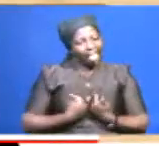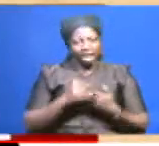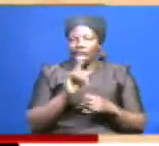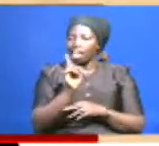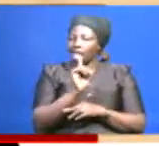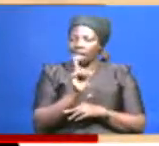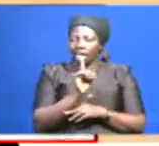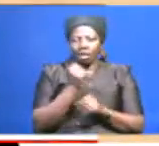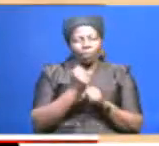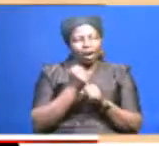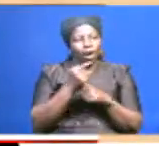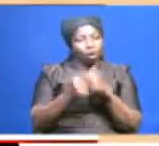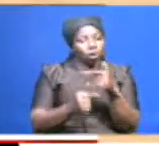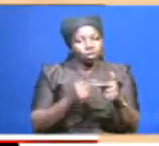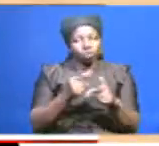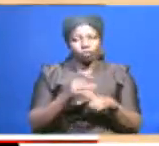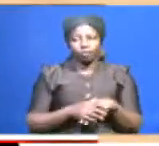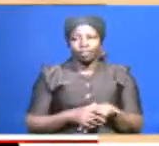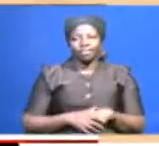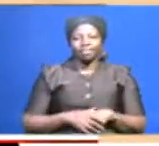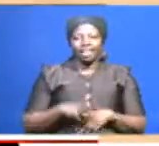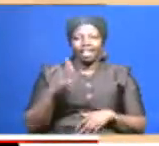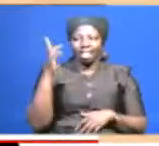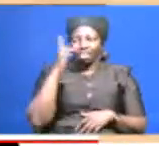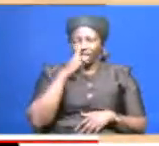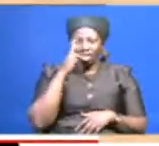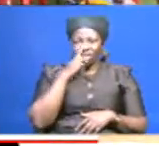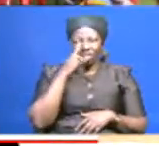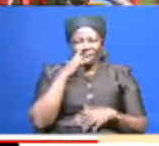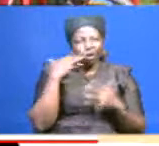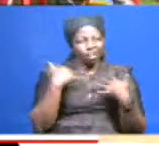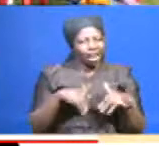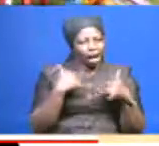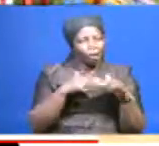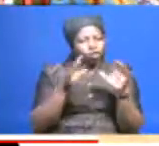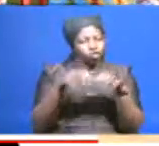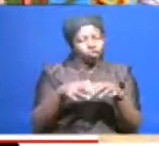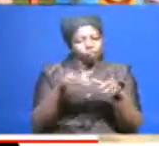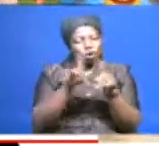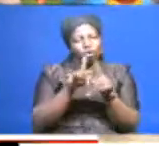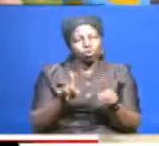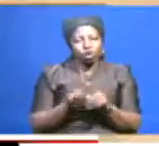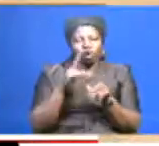The Vitimbi comedy group performed a skit befitting the day.